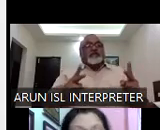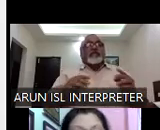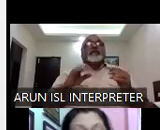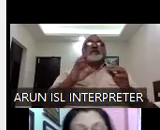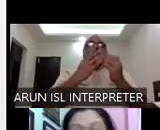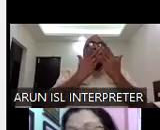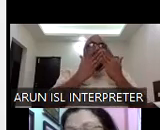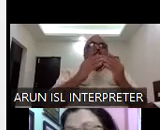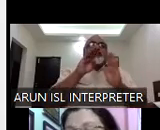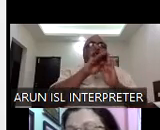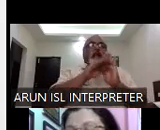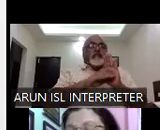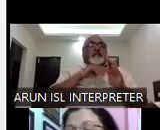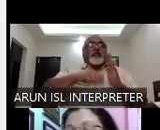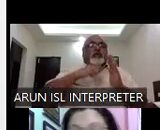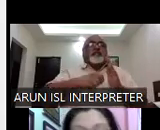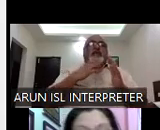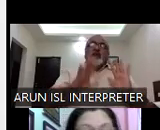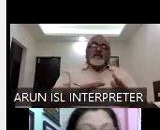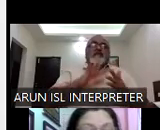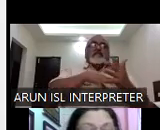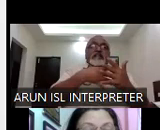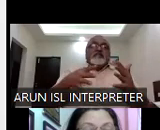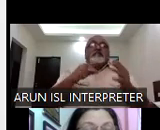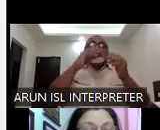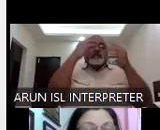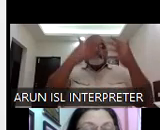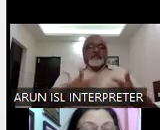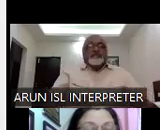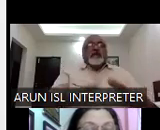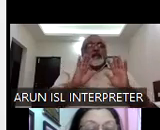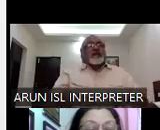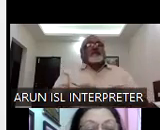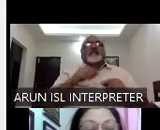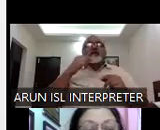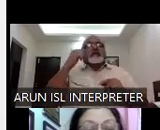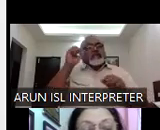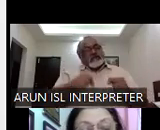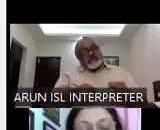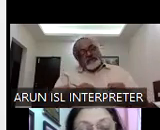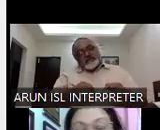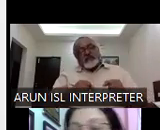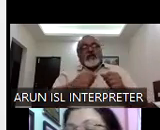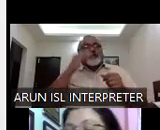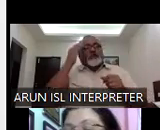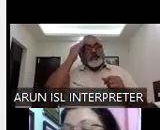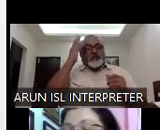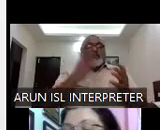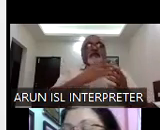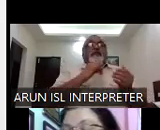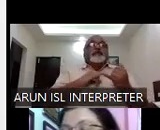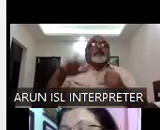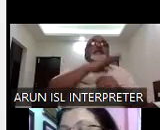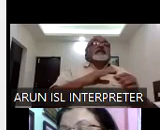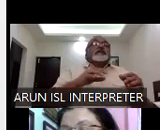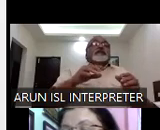schemes at a rural and urban level through the governance mechanism? So I thought, as a social scientist and also as a lawyer,